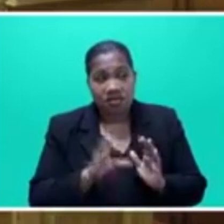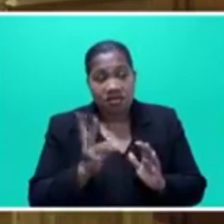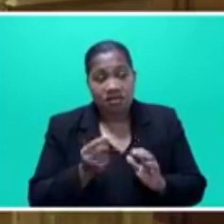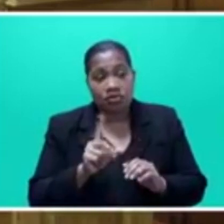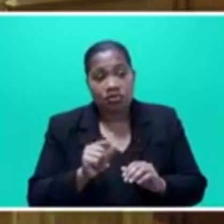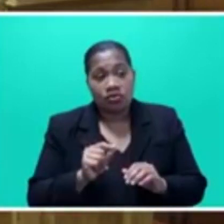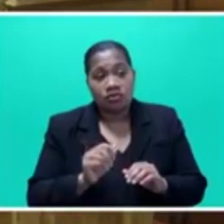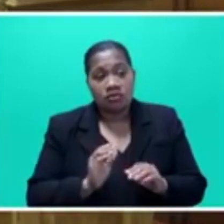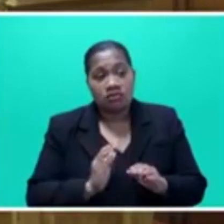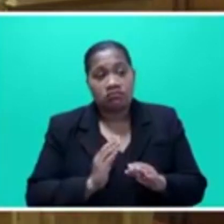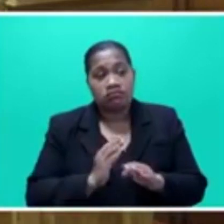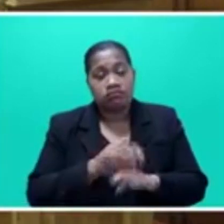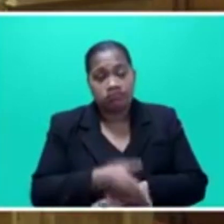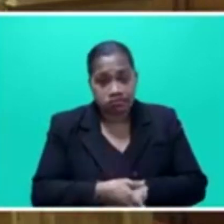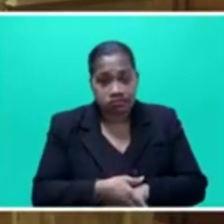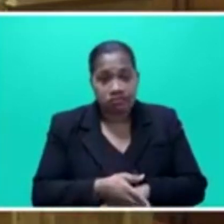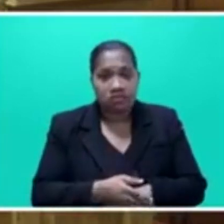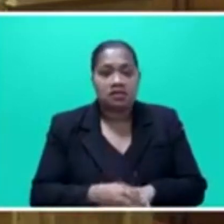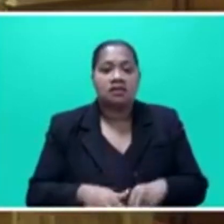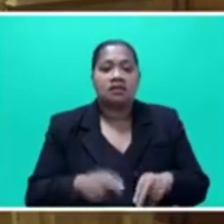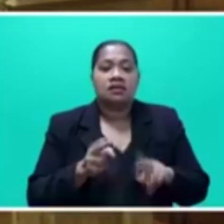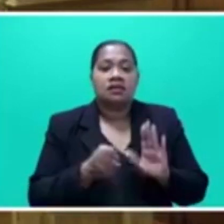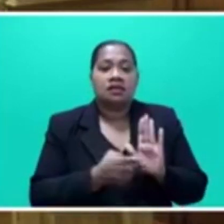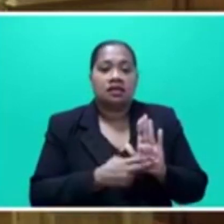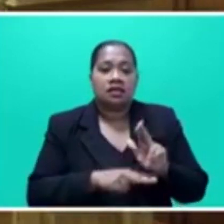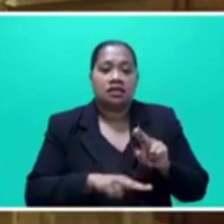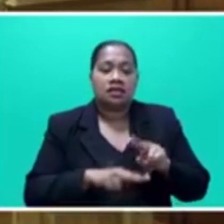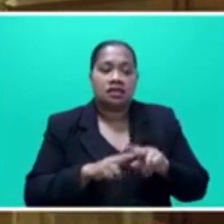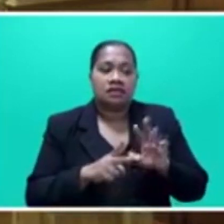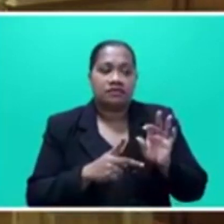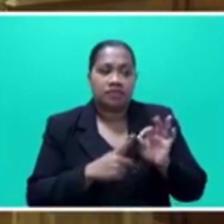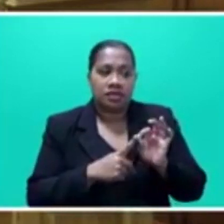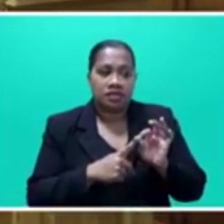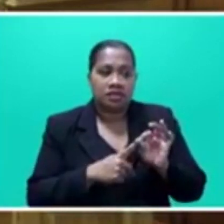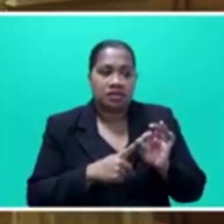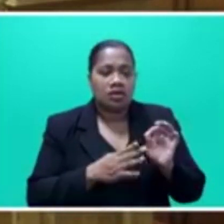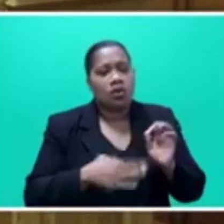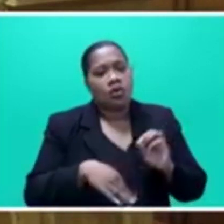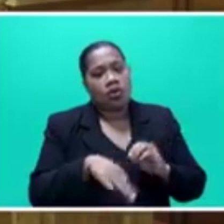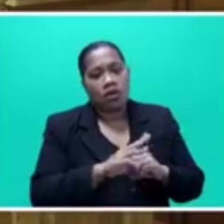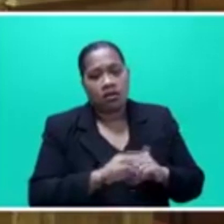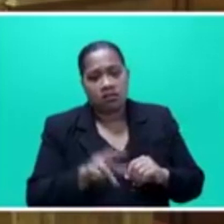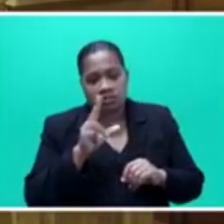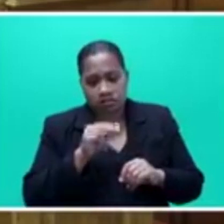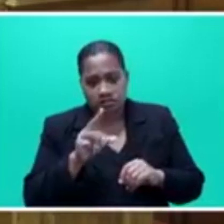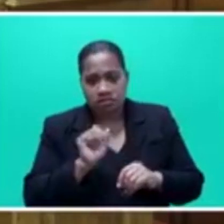overboard, is the NFP. They all speak up to their time limit.